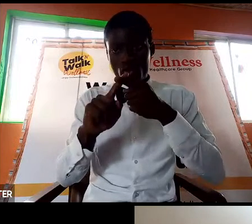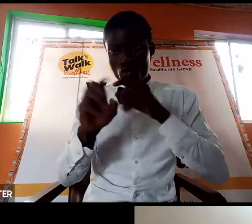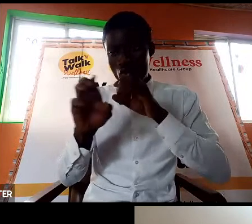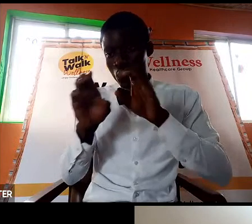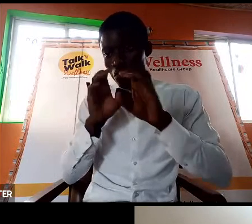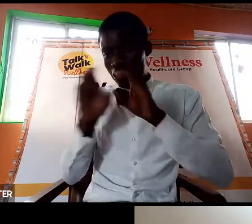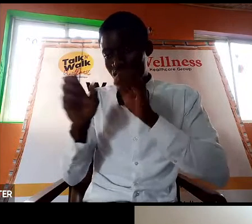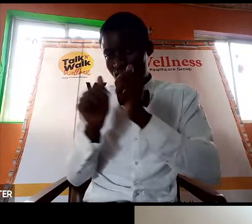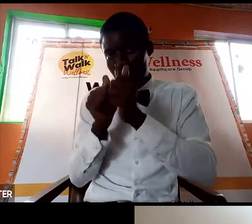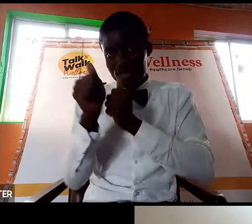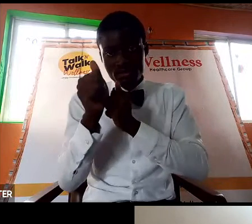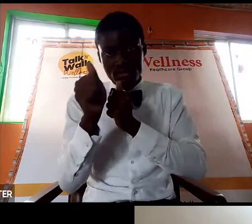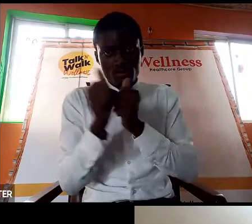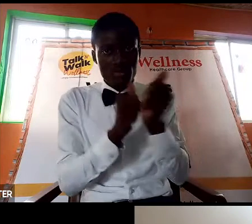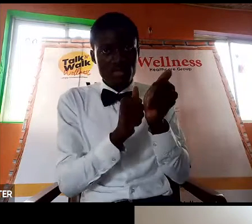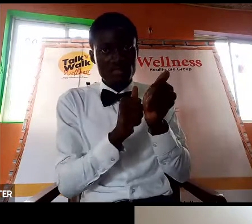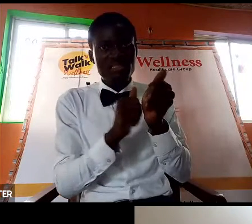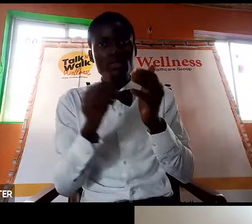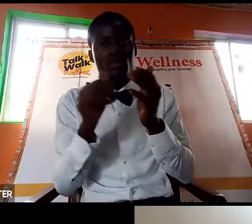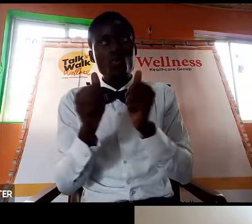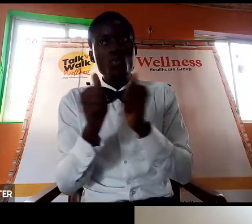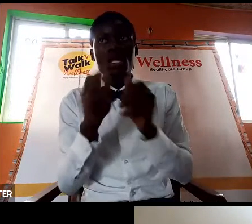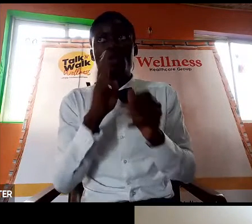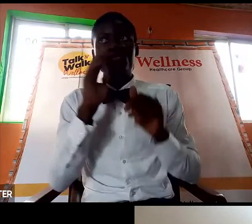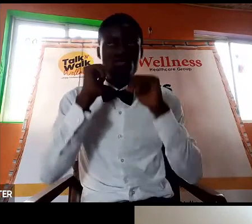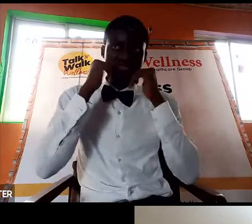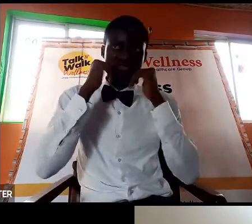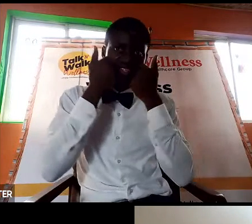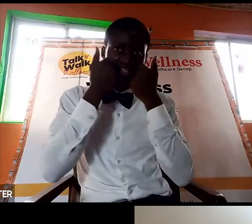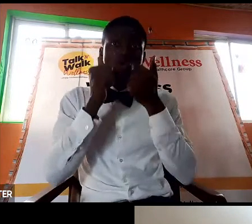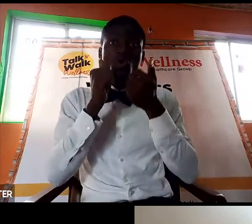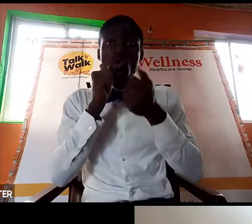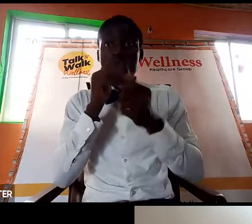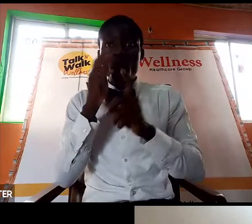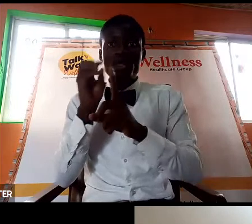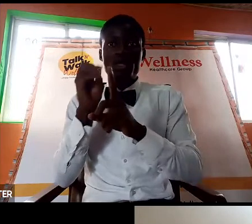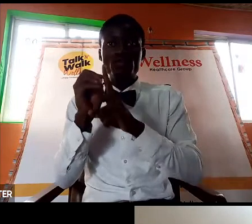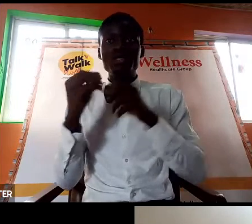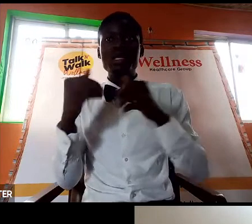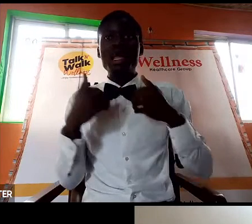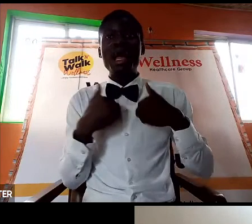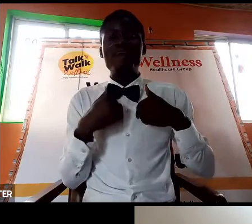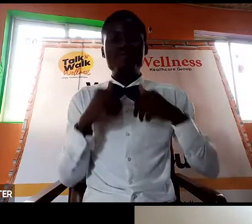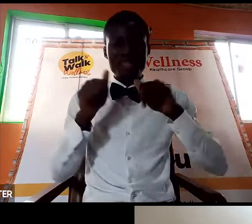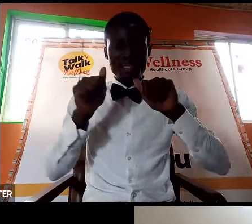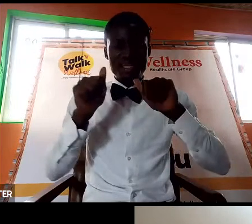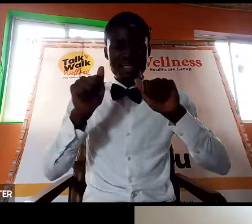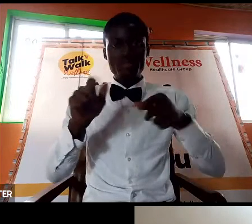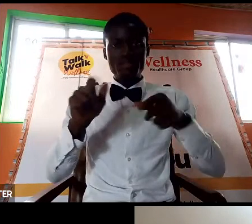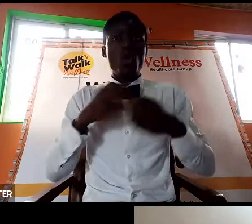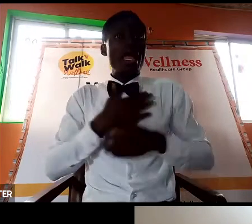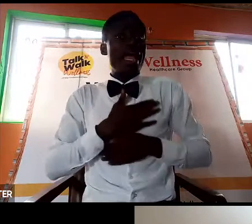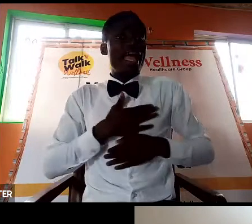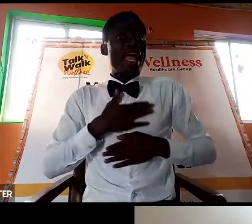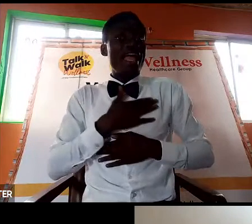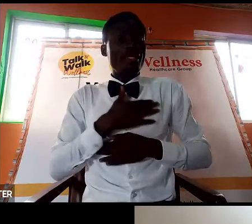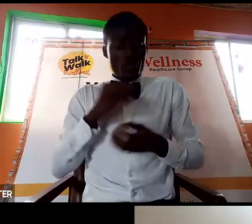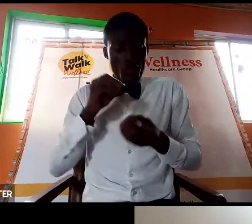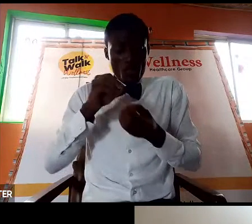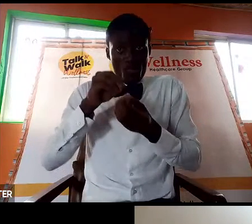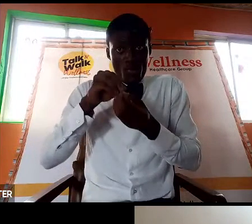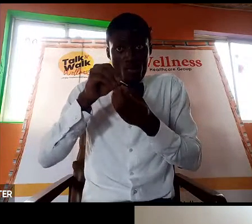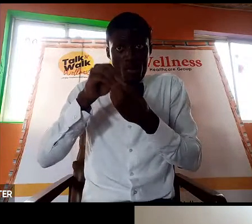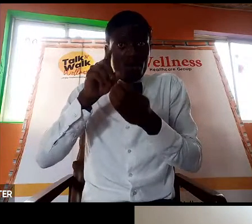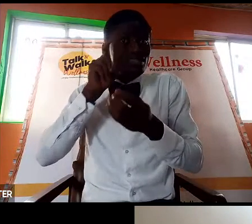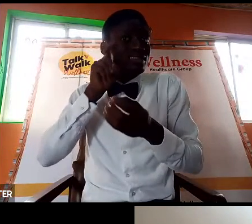feeling ashamed. Women has the capacity to enjoy more sex than men. So if you're a woman and you're not enjoying sex, you need to